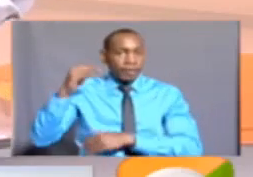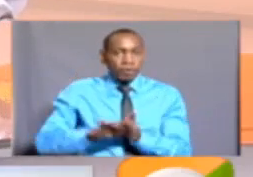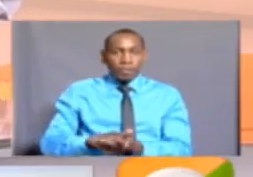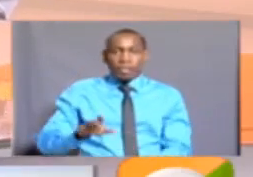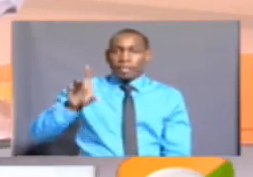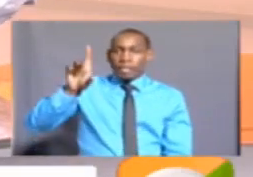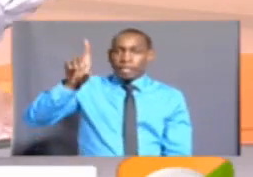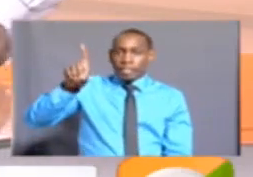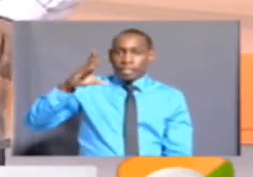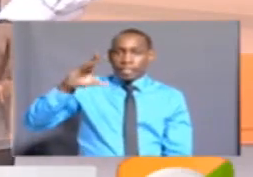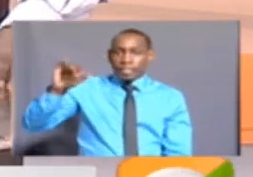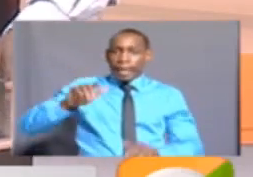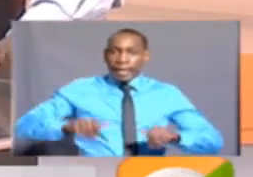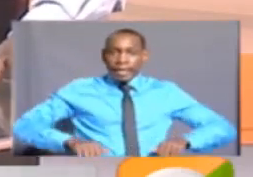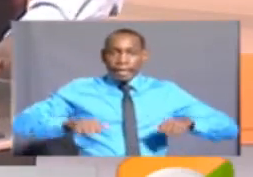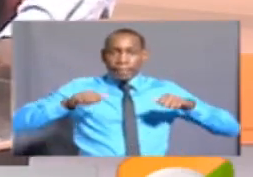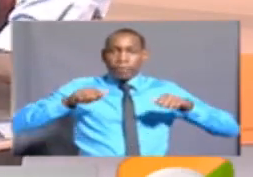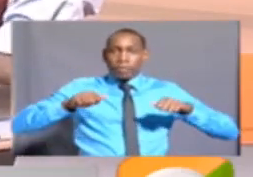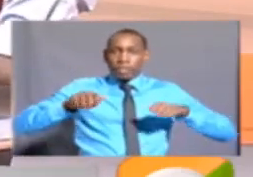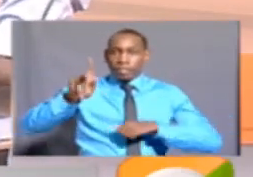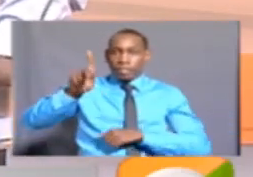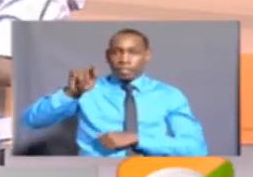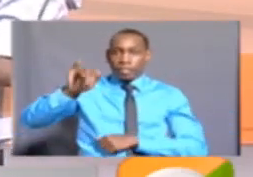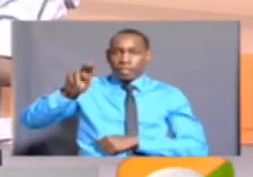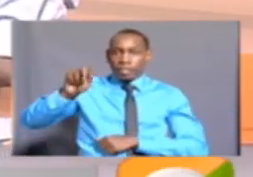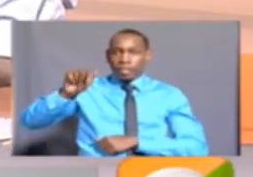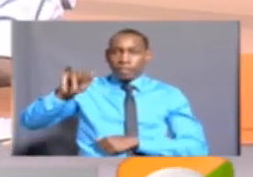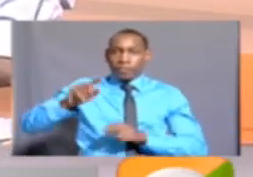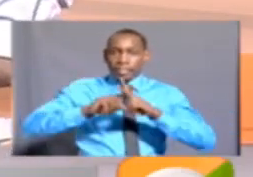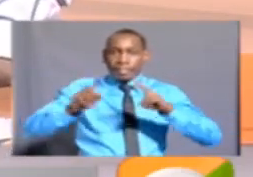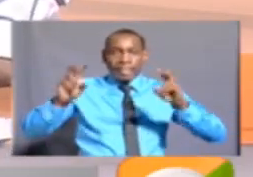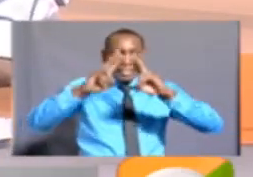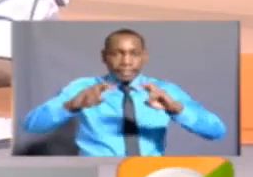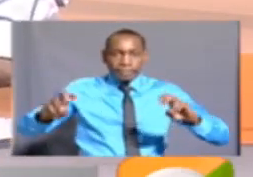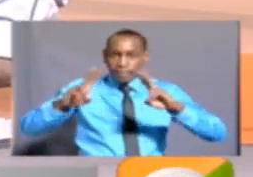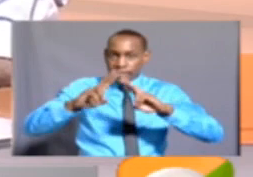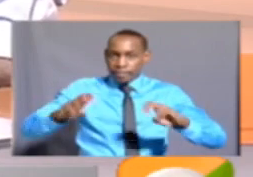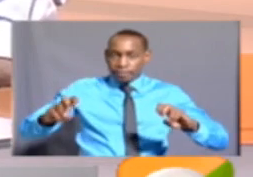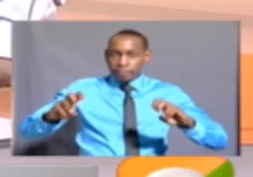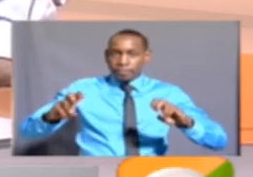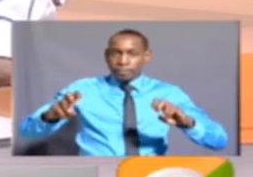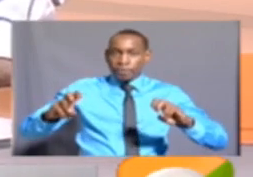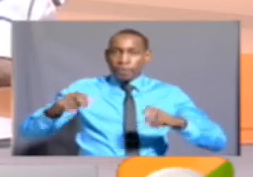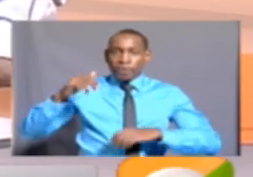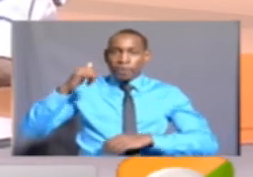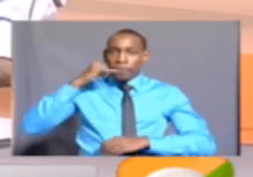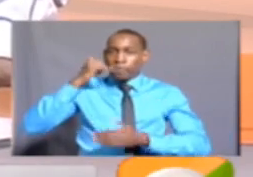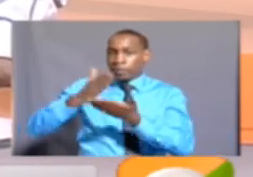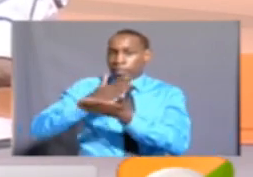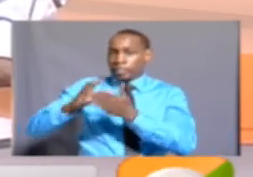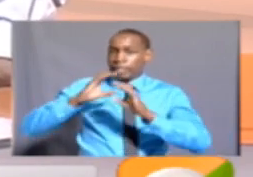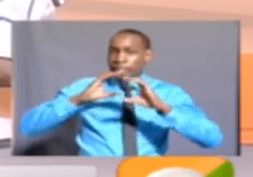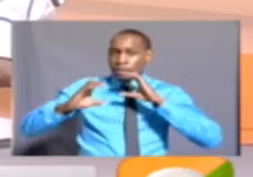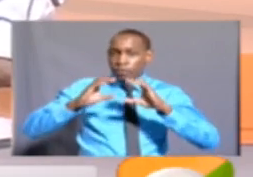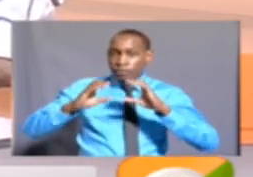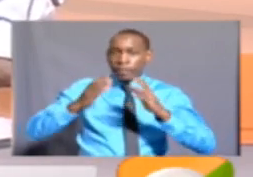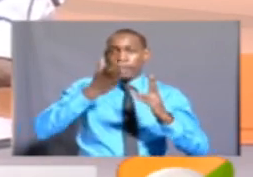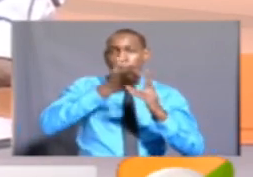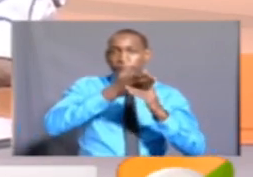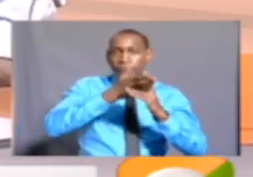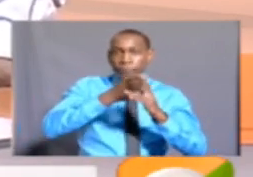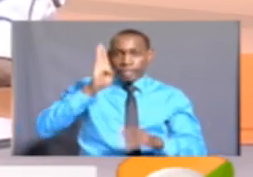Director of Criminal Investigations George Kinoti has launched investigations into the leaked telephone conversation alleged to be